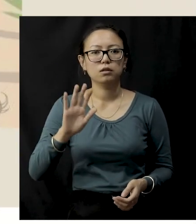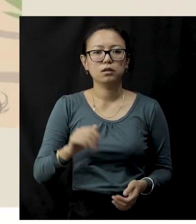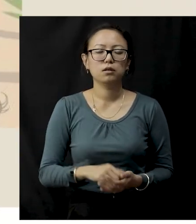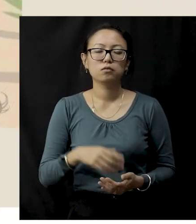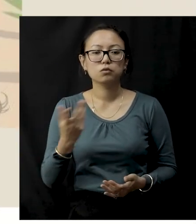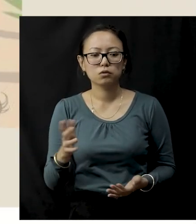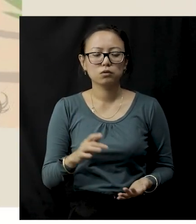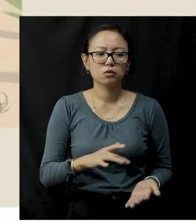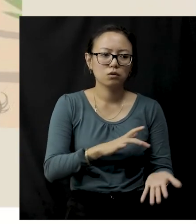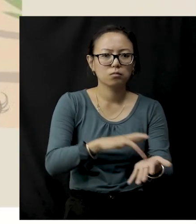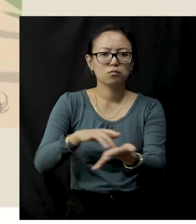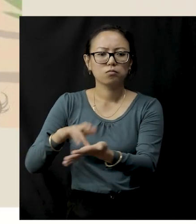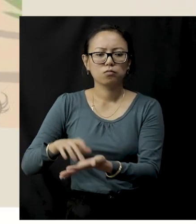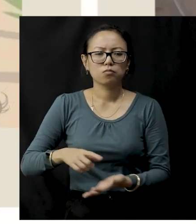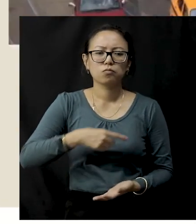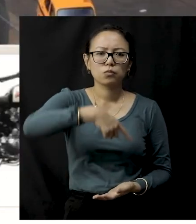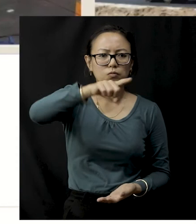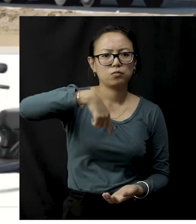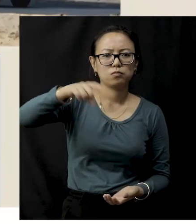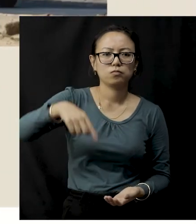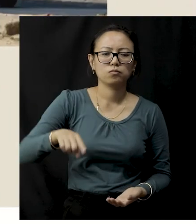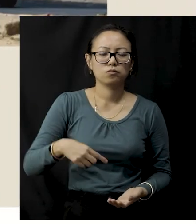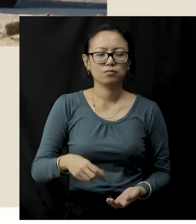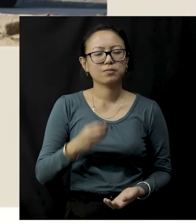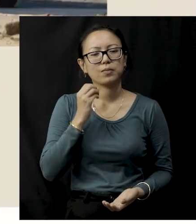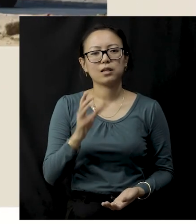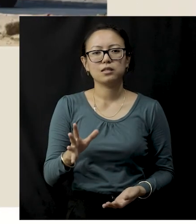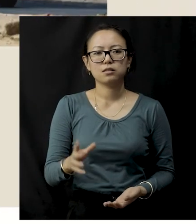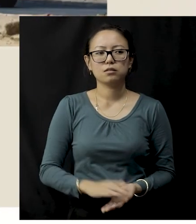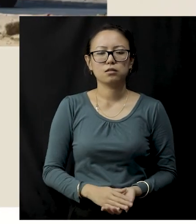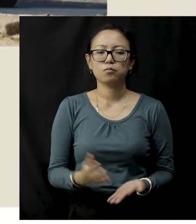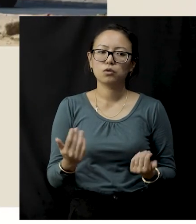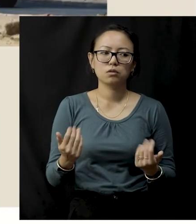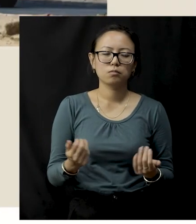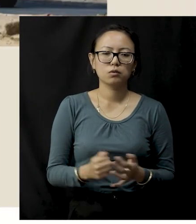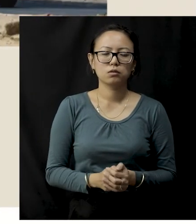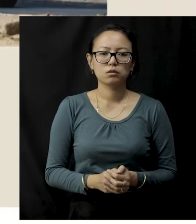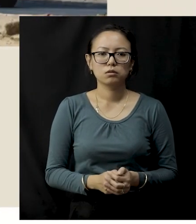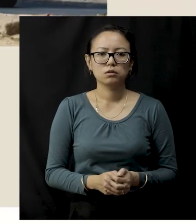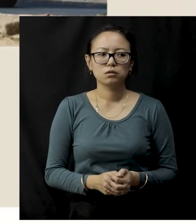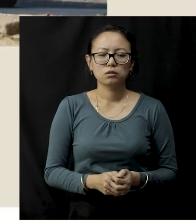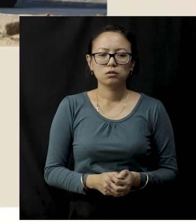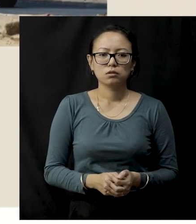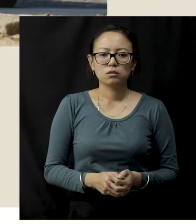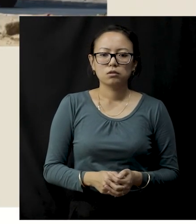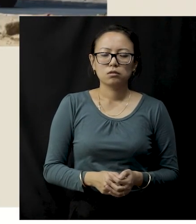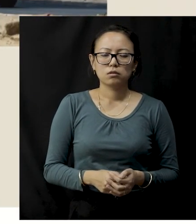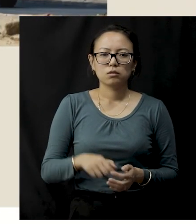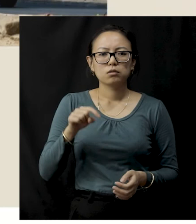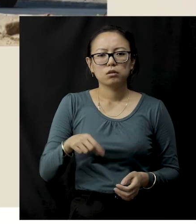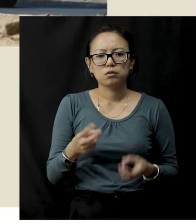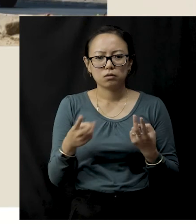comfort of traveling from one place to another, right? So this nowadays we are traveling from